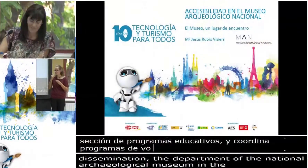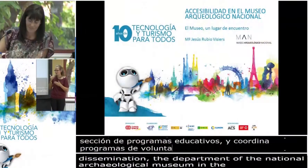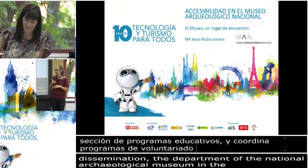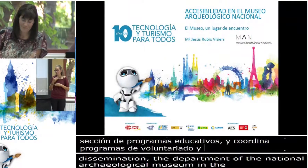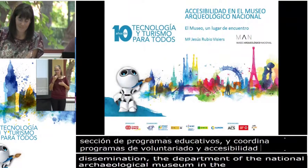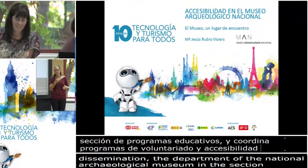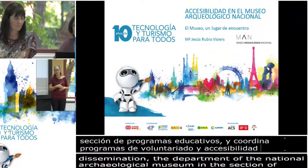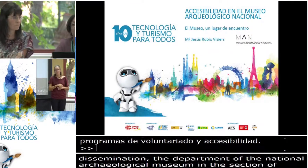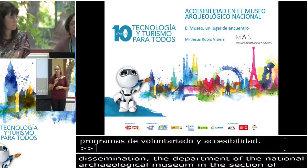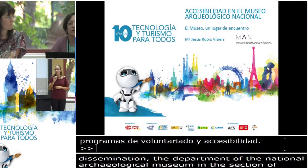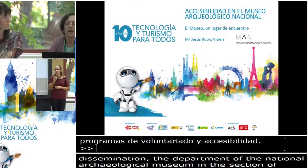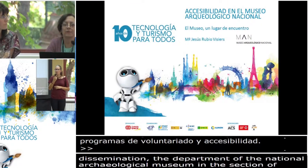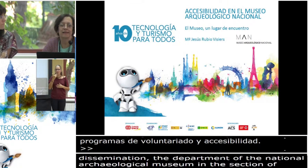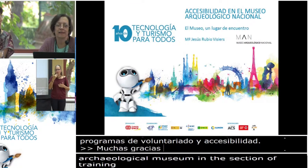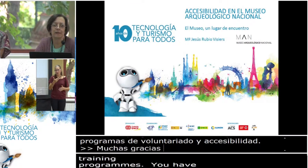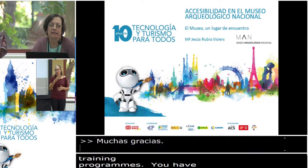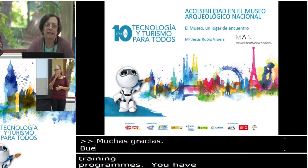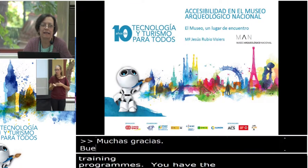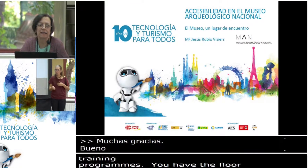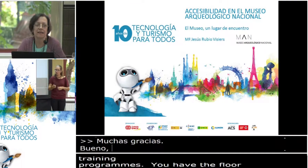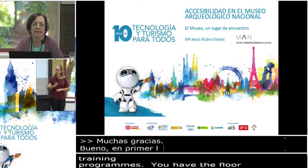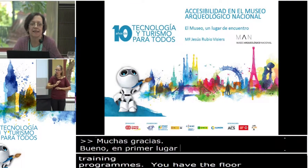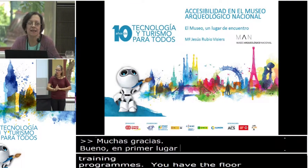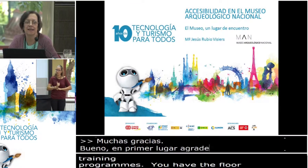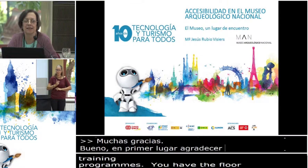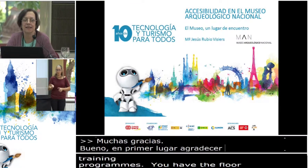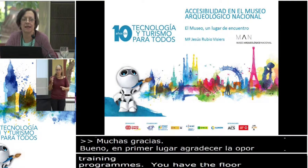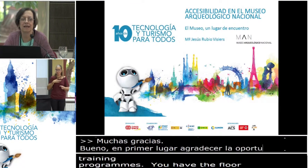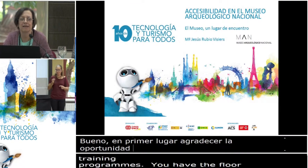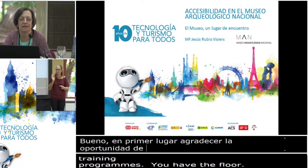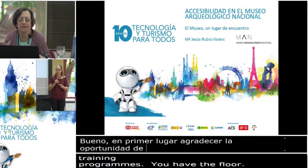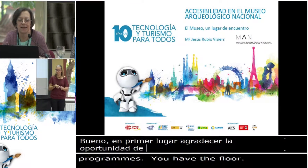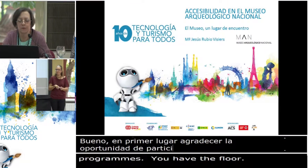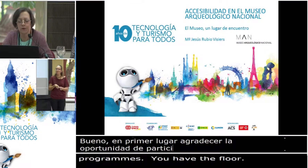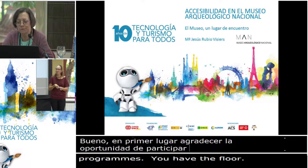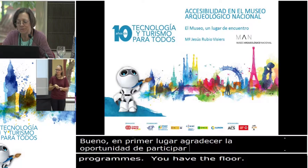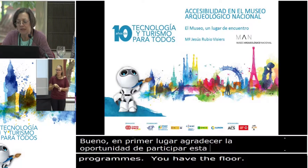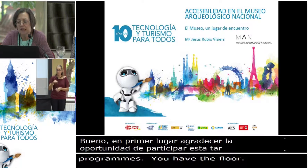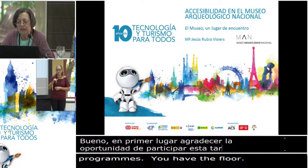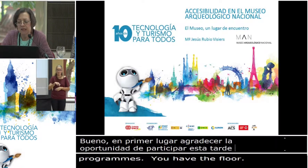floor. Well, thank you, above all, for allowing me to participate at this